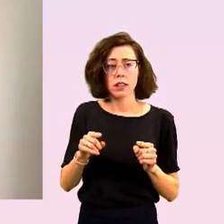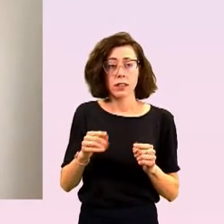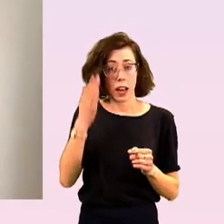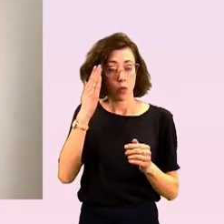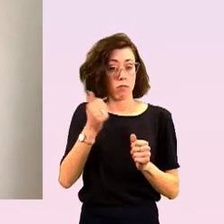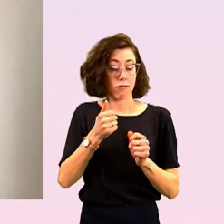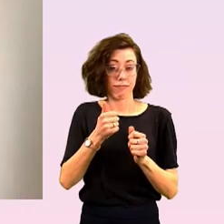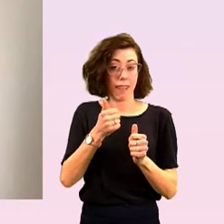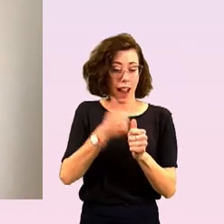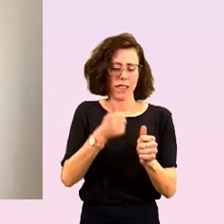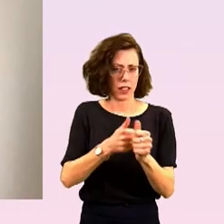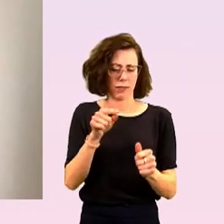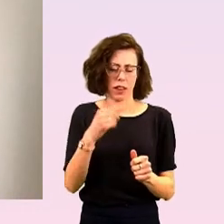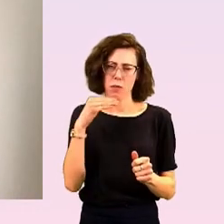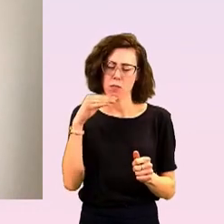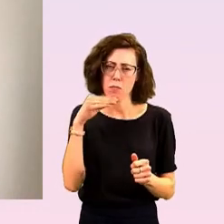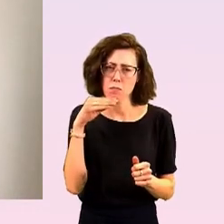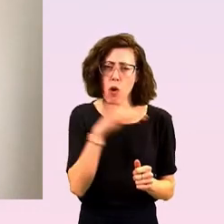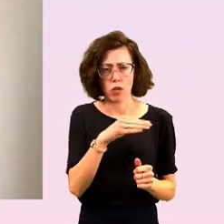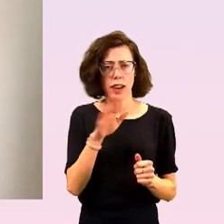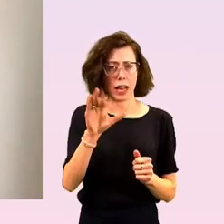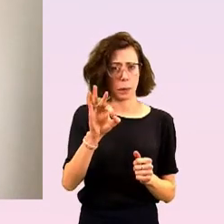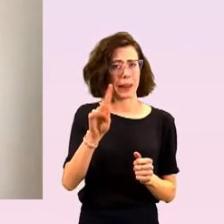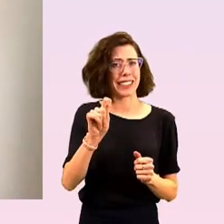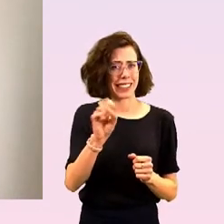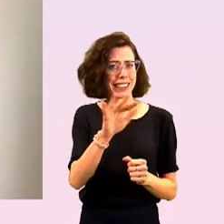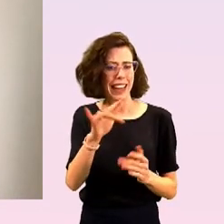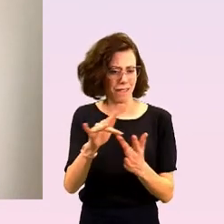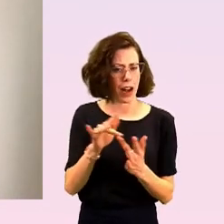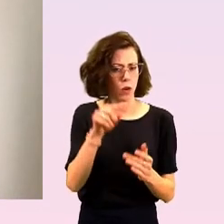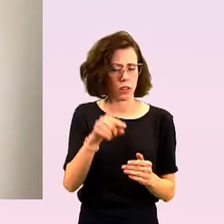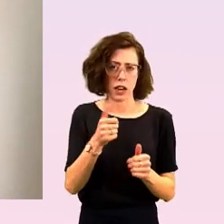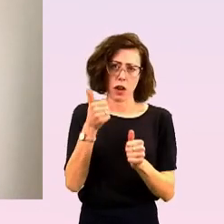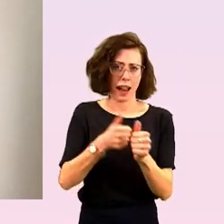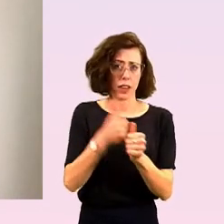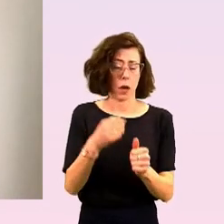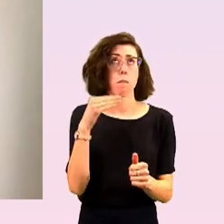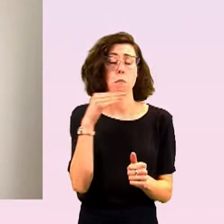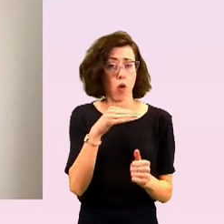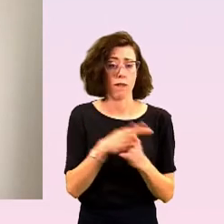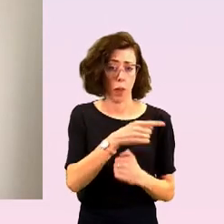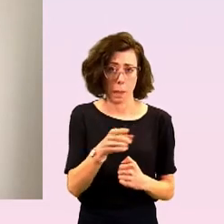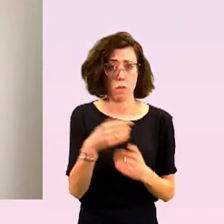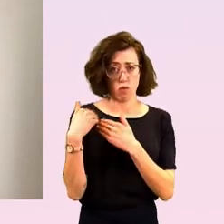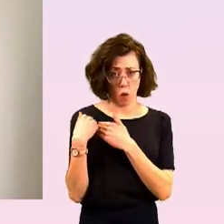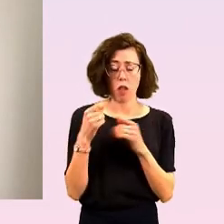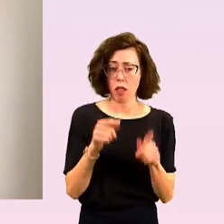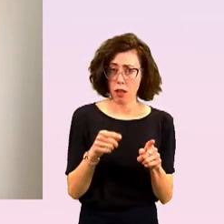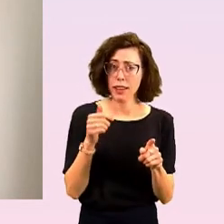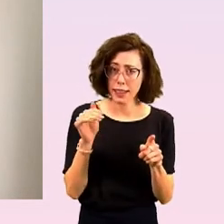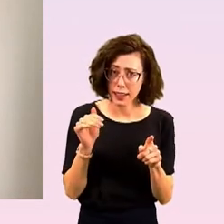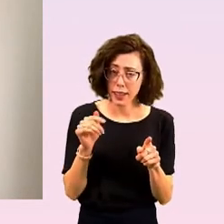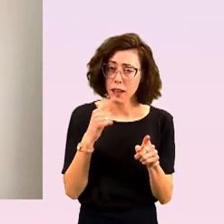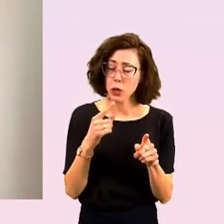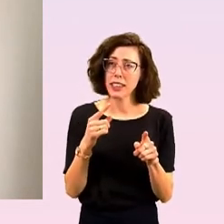advocacy, the very important advocacy role that LGBT staff networks have, I don't think we should ever, and I'm not suggesting anyone